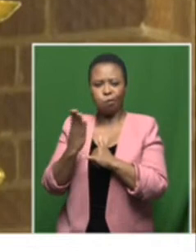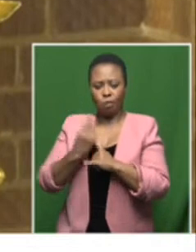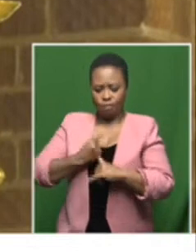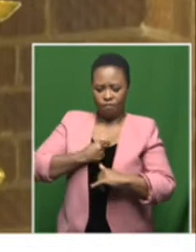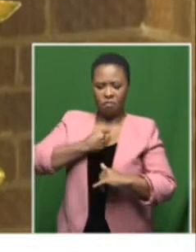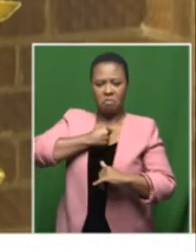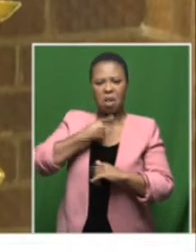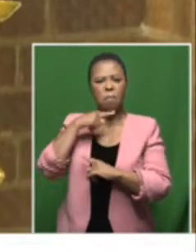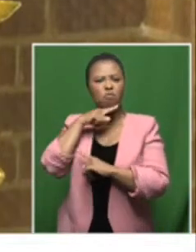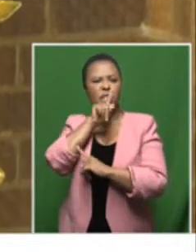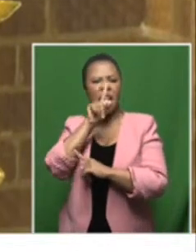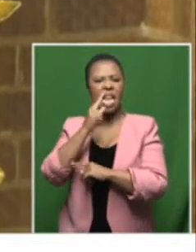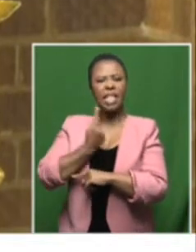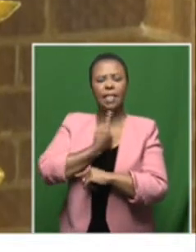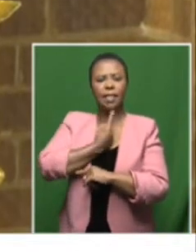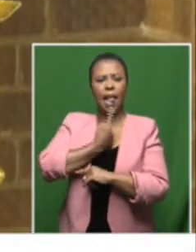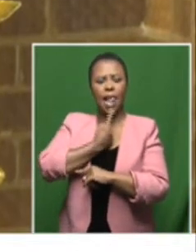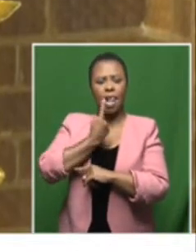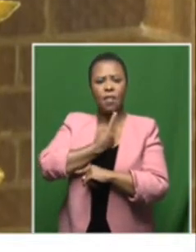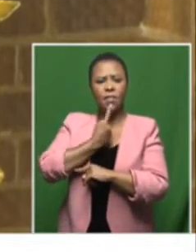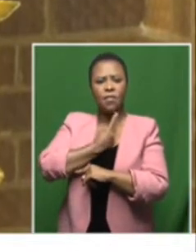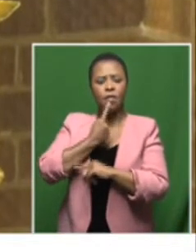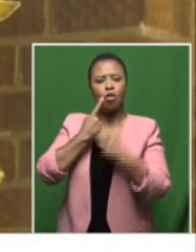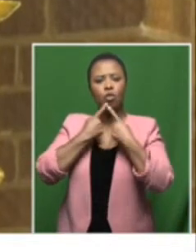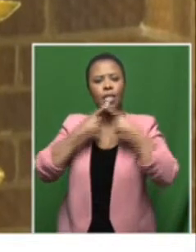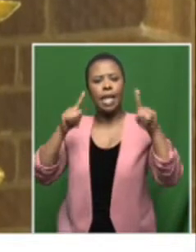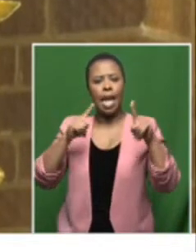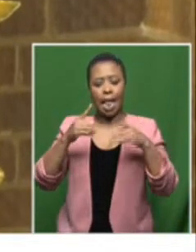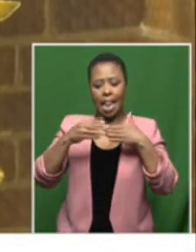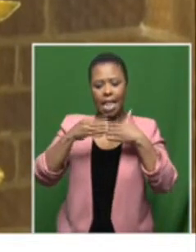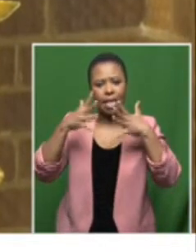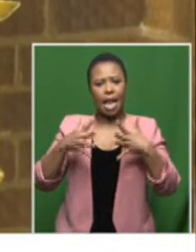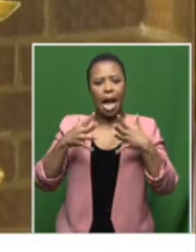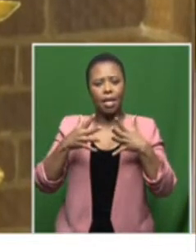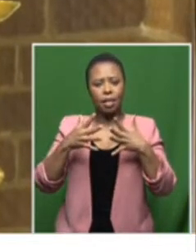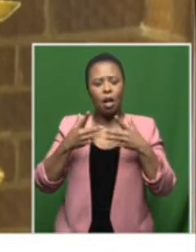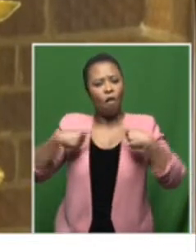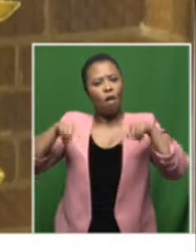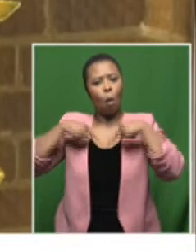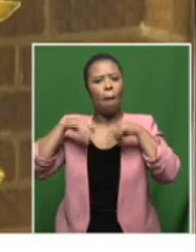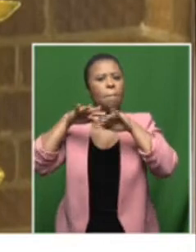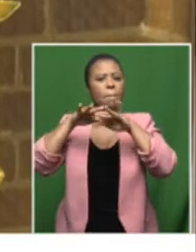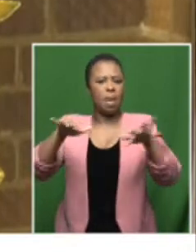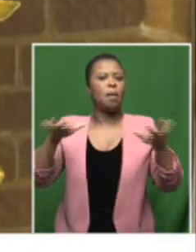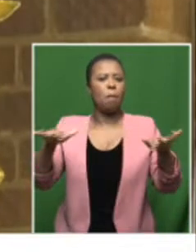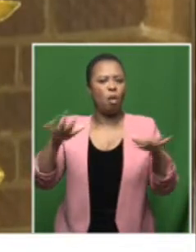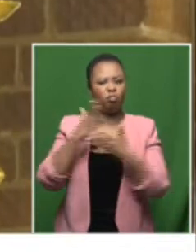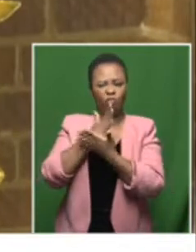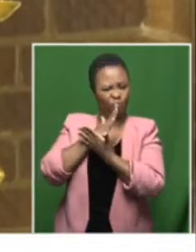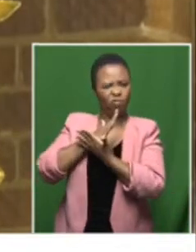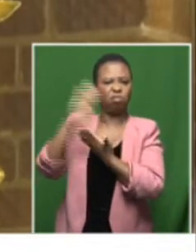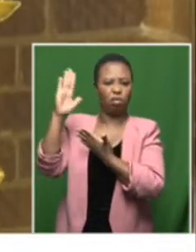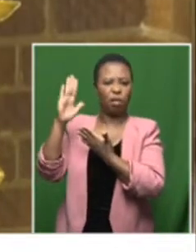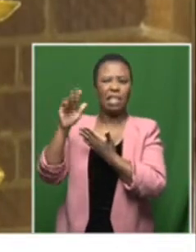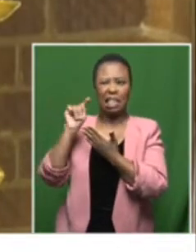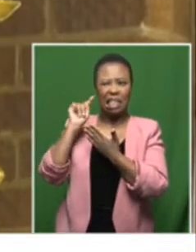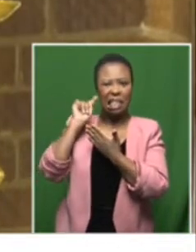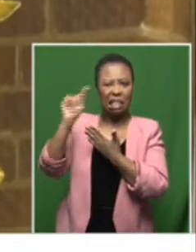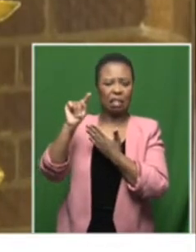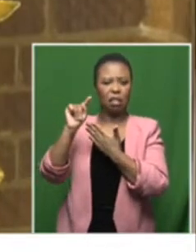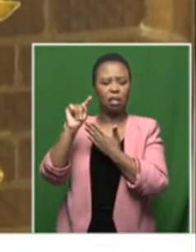masquerading themselves as self-acclaimed leaders of our people. They were the greatest traitors.